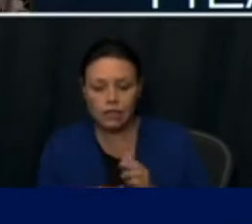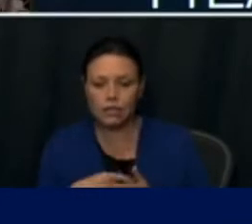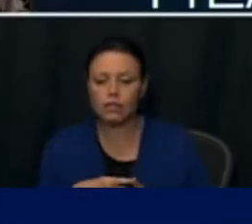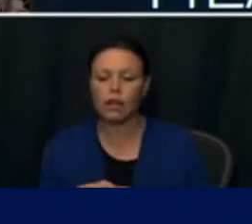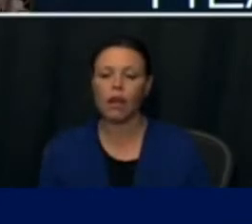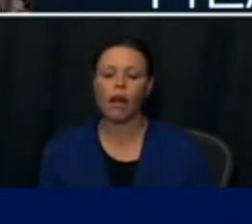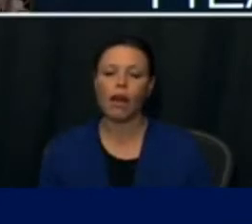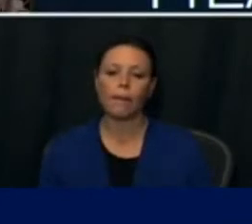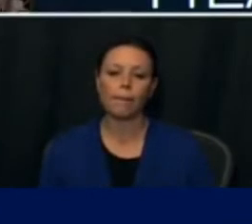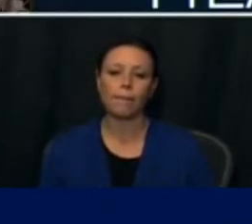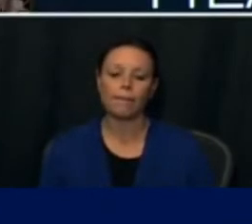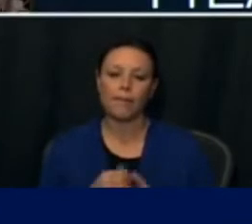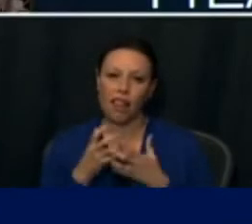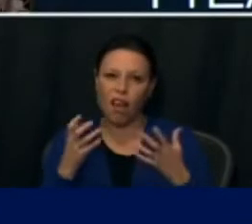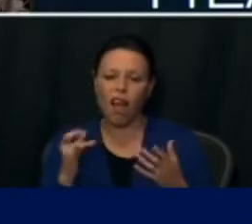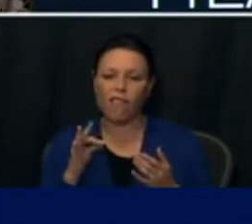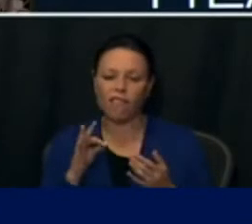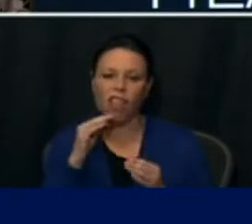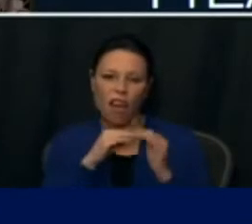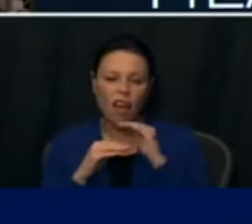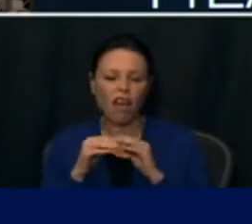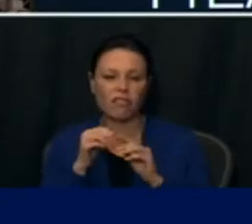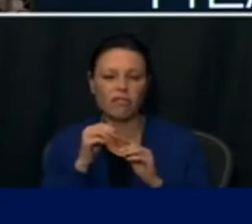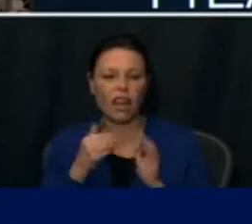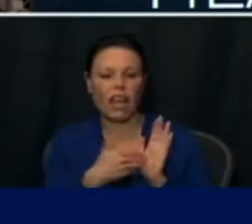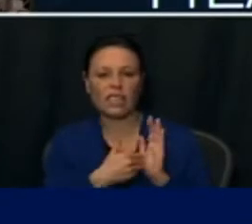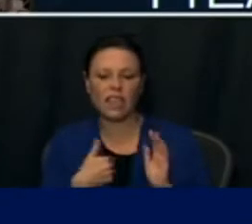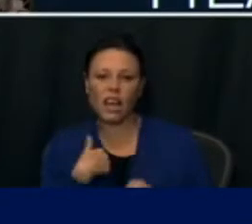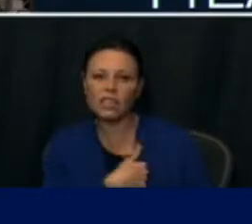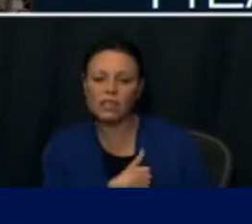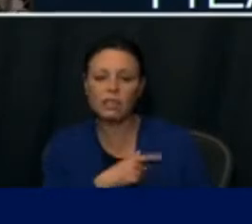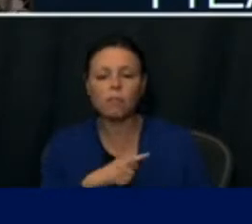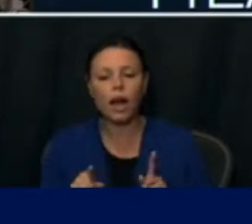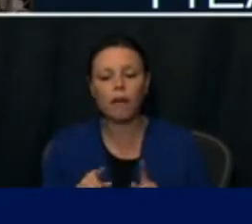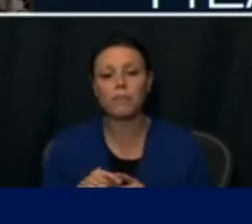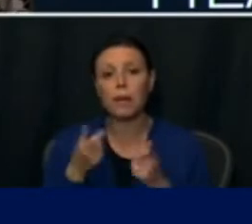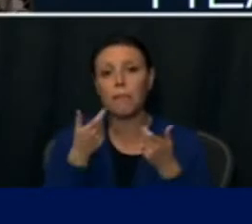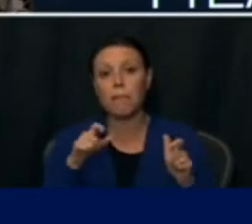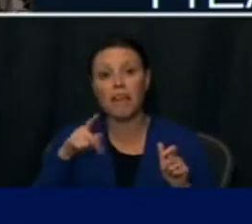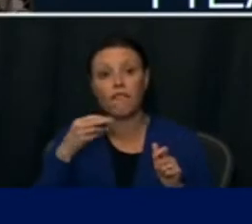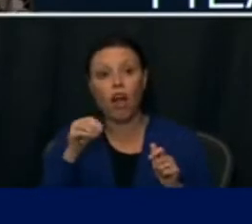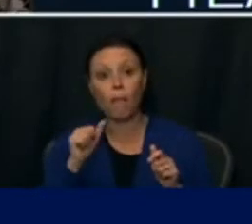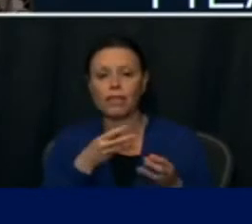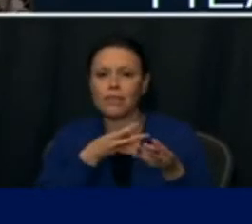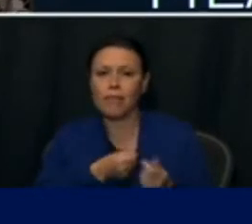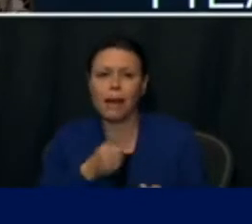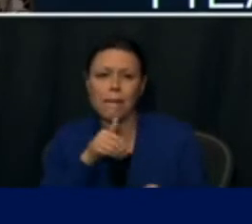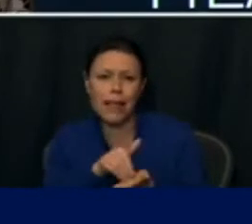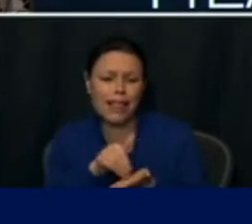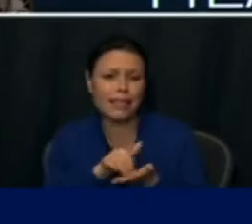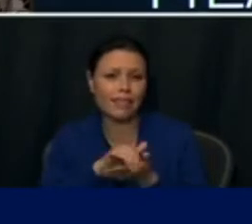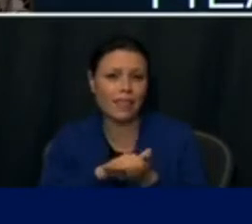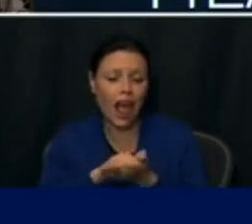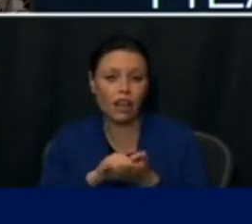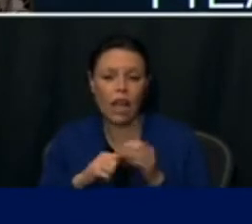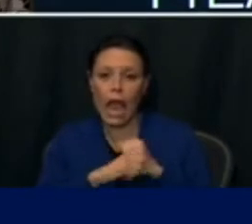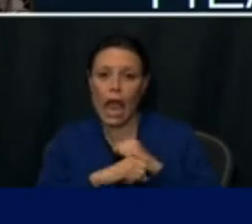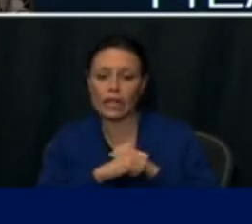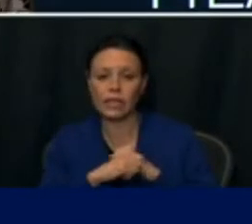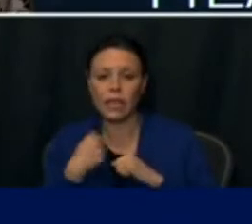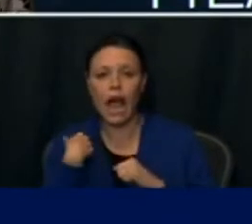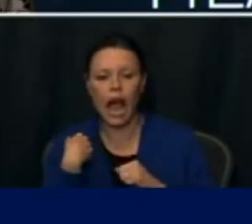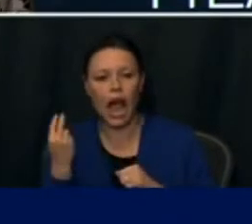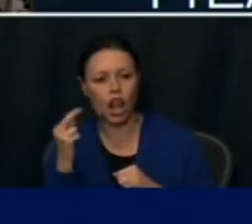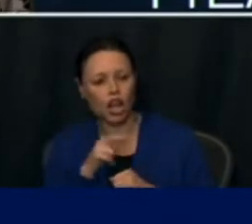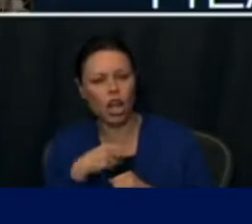us uh we had a lot of dishonesty against us but big Pharma alone ran millions and millions of dollars and ads in fact I